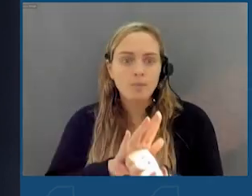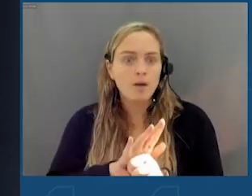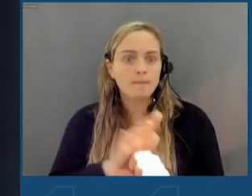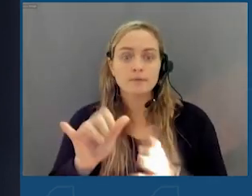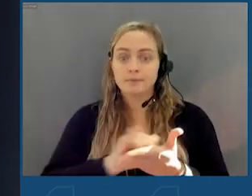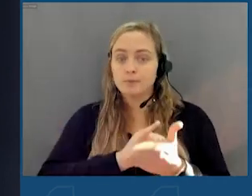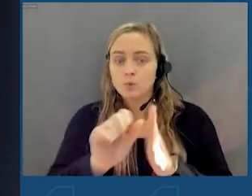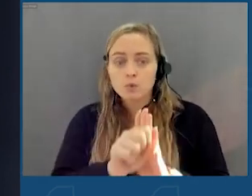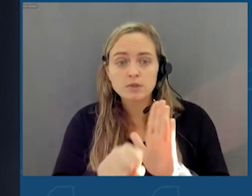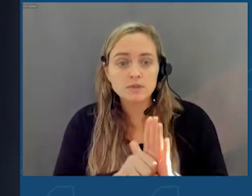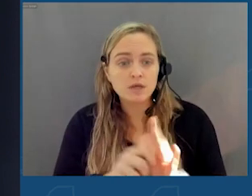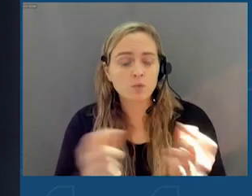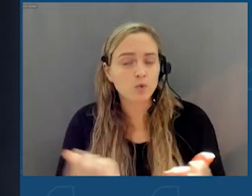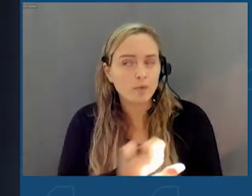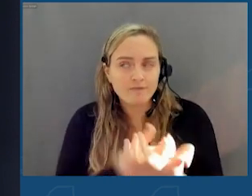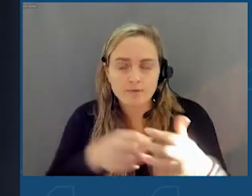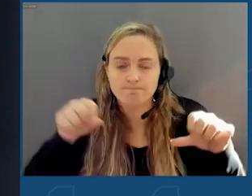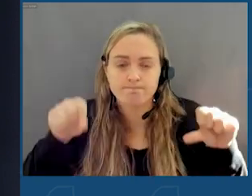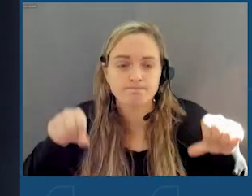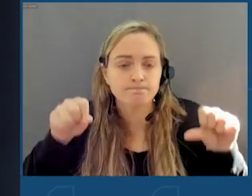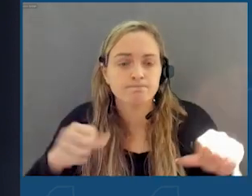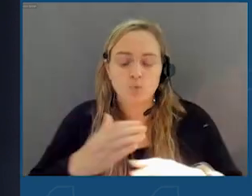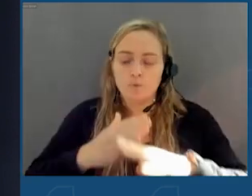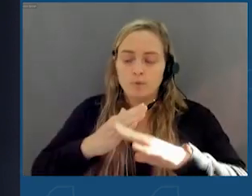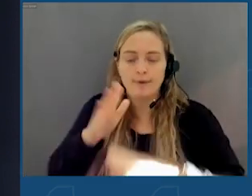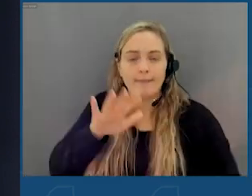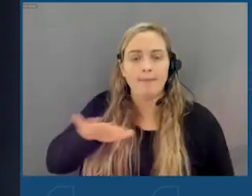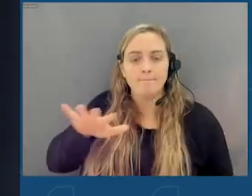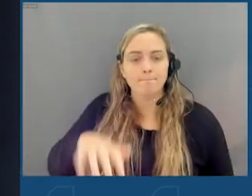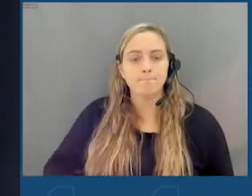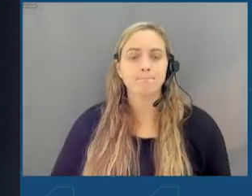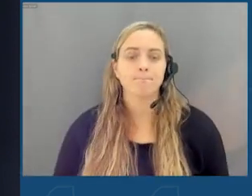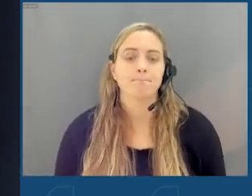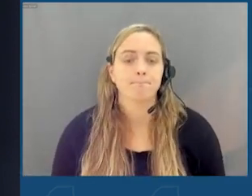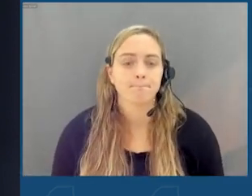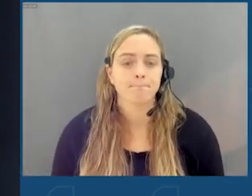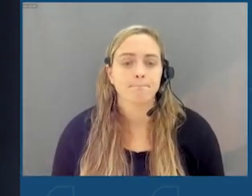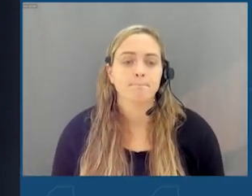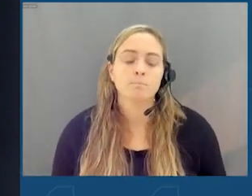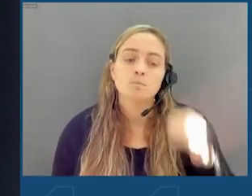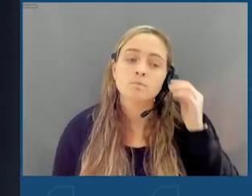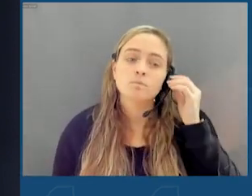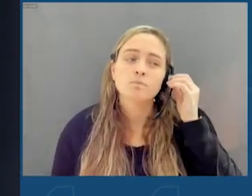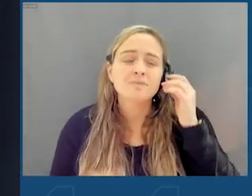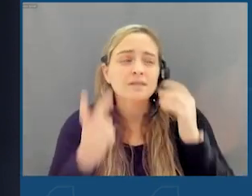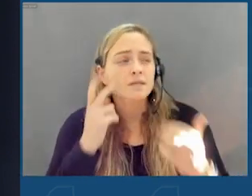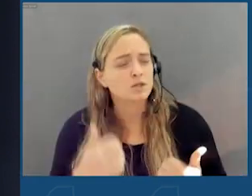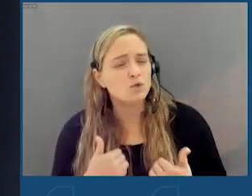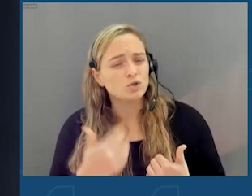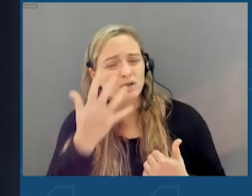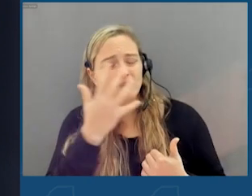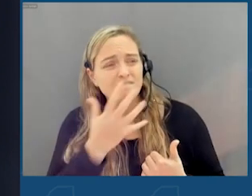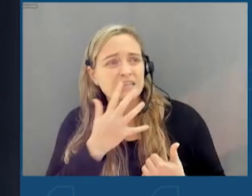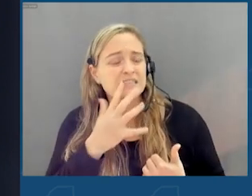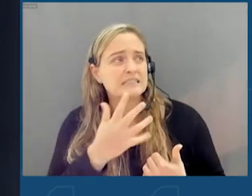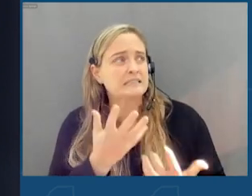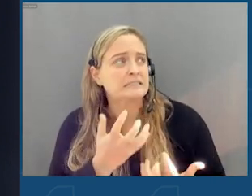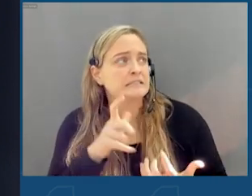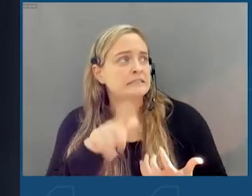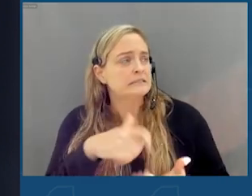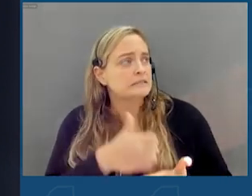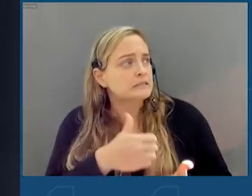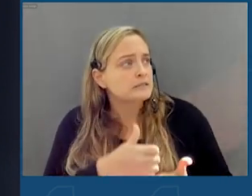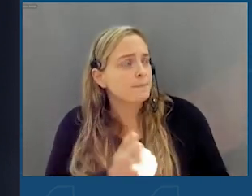do everything in its power to protect them. Seeing their young faces looking for reassurance that they'll be